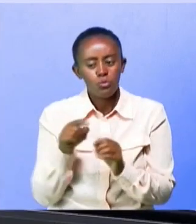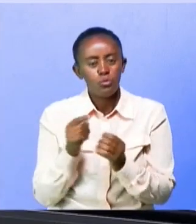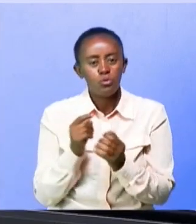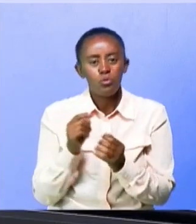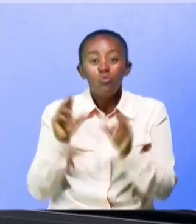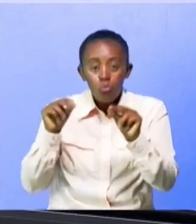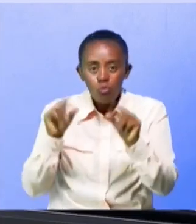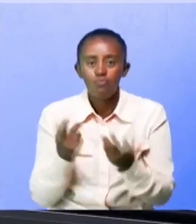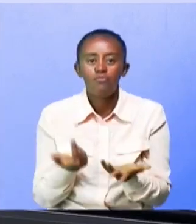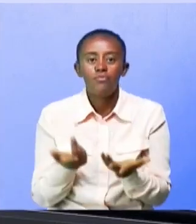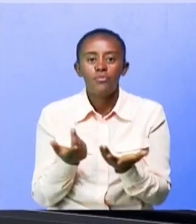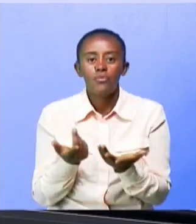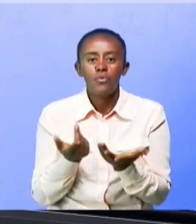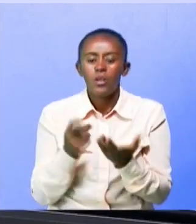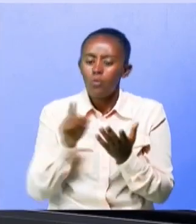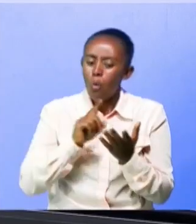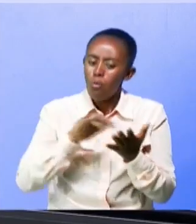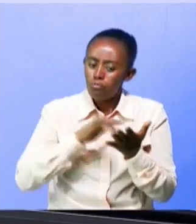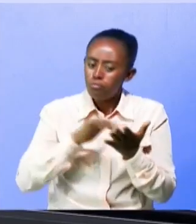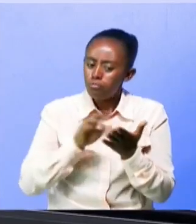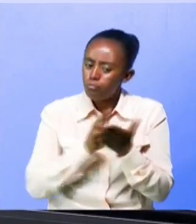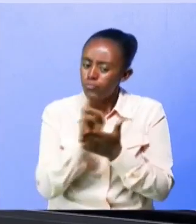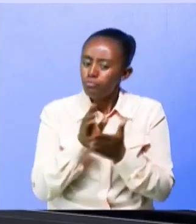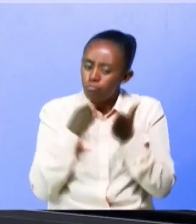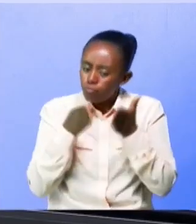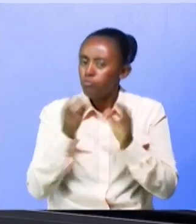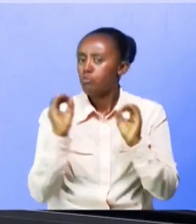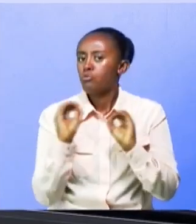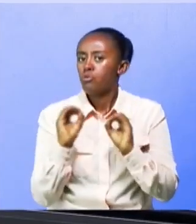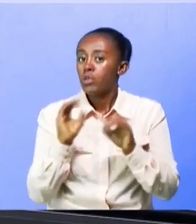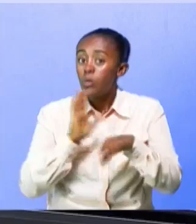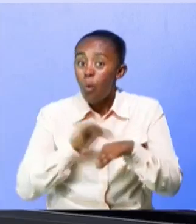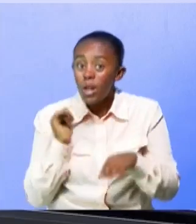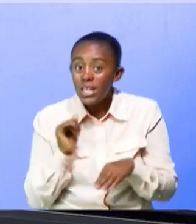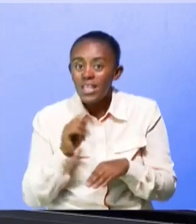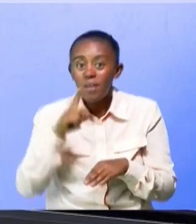way. Don't study this one. That's not good. This is what we call it